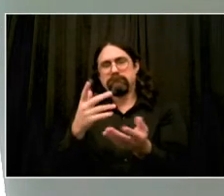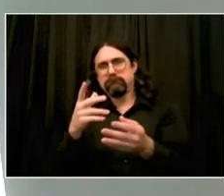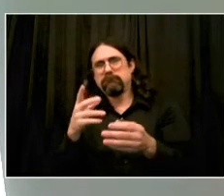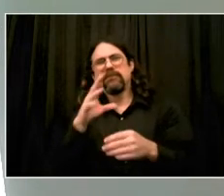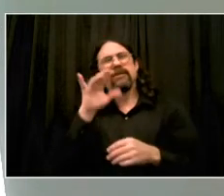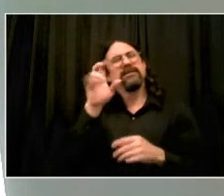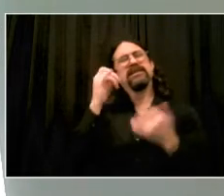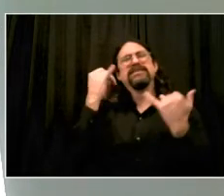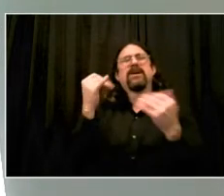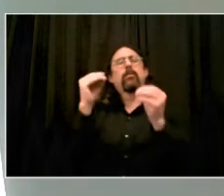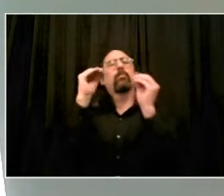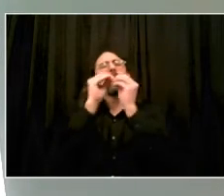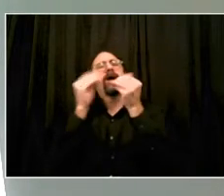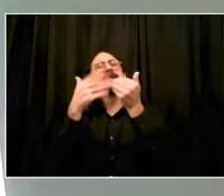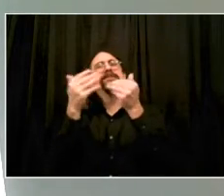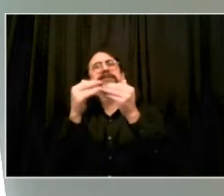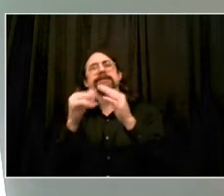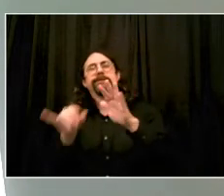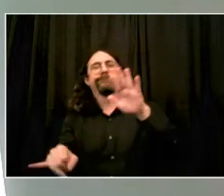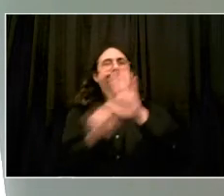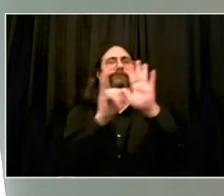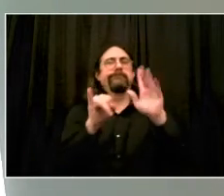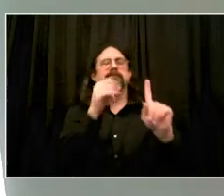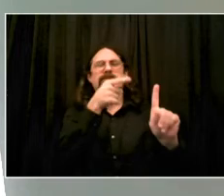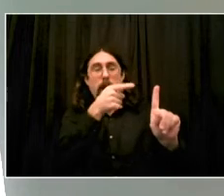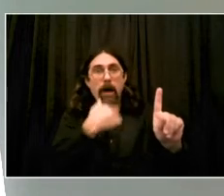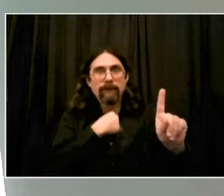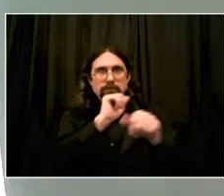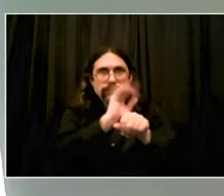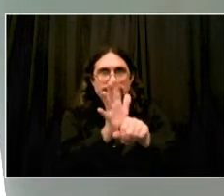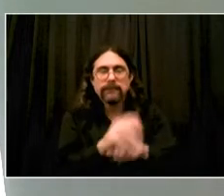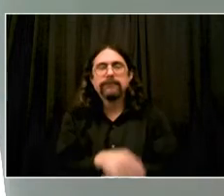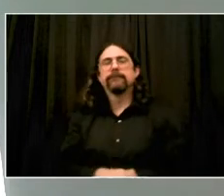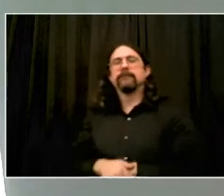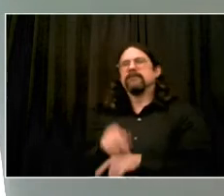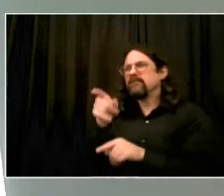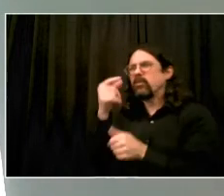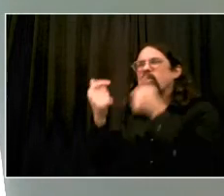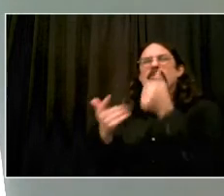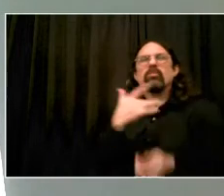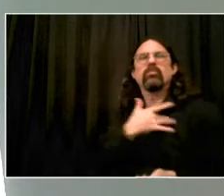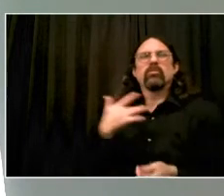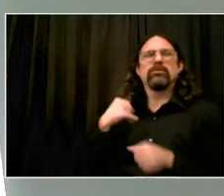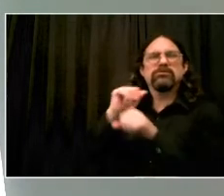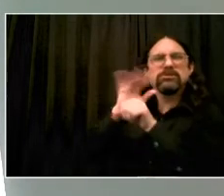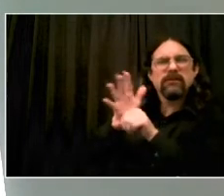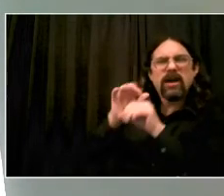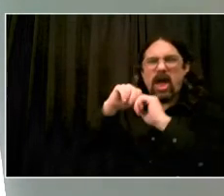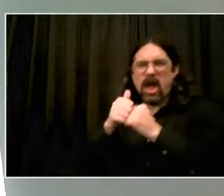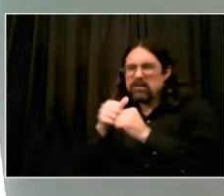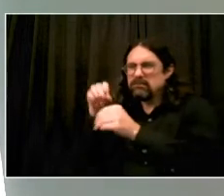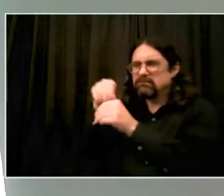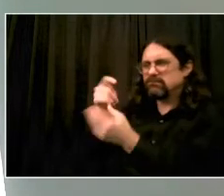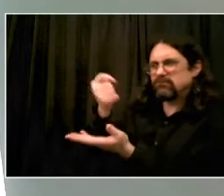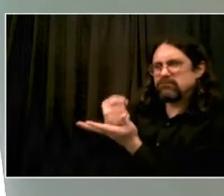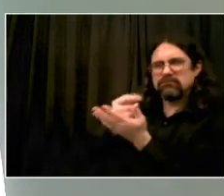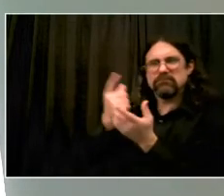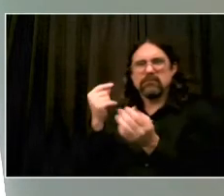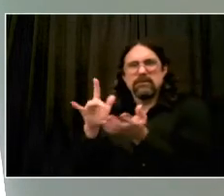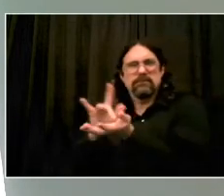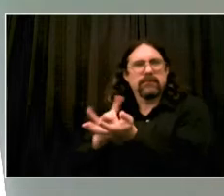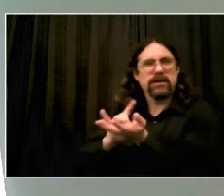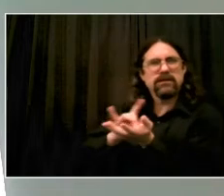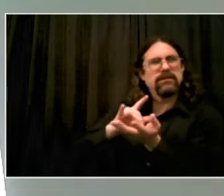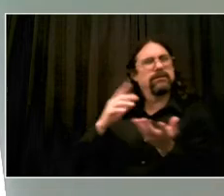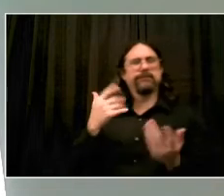outcomes has definitely gone down. But again, highlighting what Dr. Easterling and the mayor has just said, the bad news, of course, is that the people